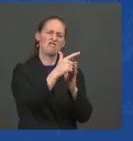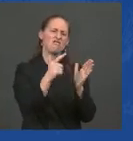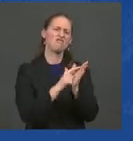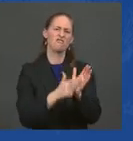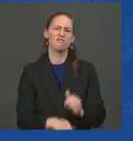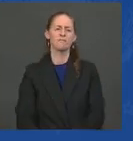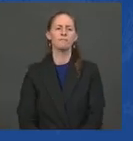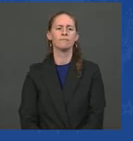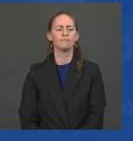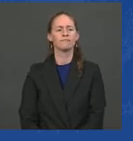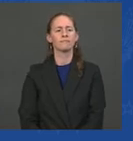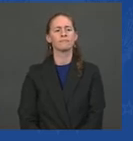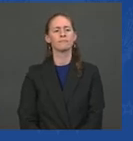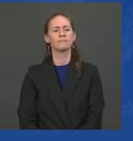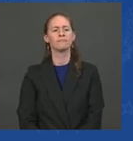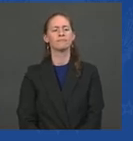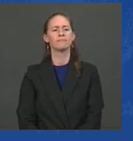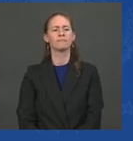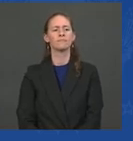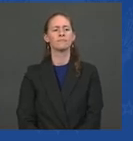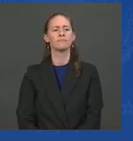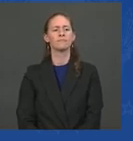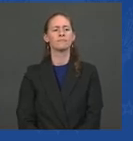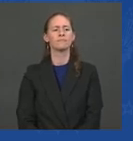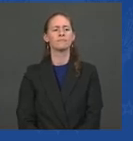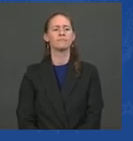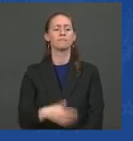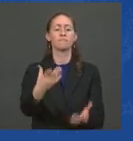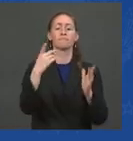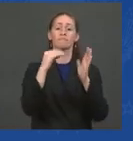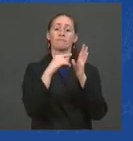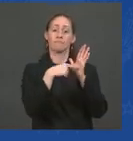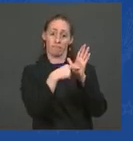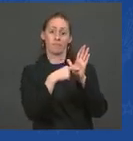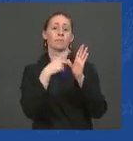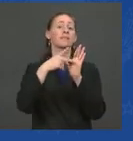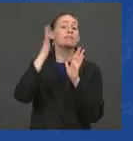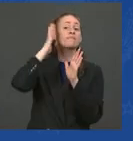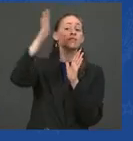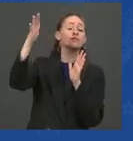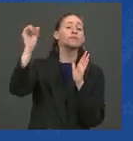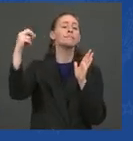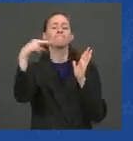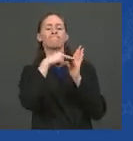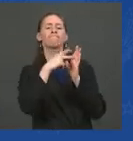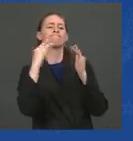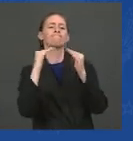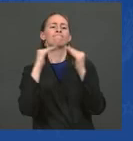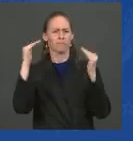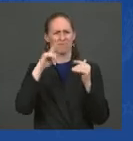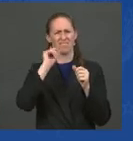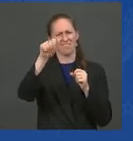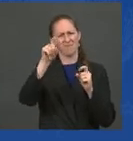marker for the future of justice, uplifted the importance of human rights in international